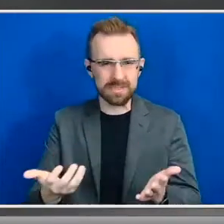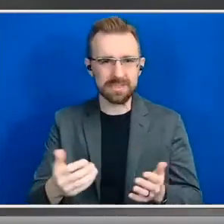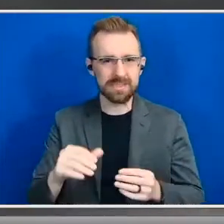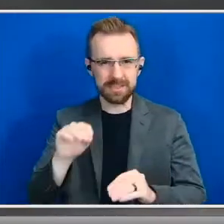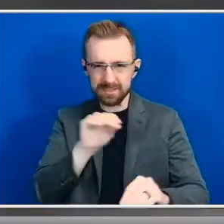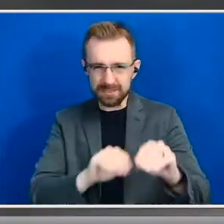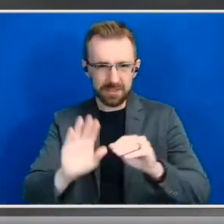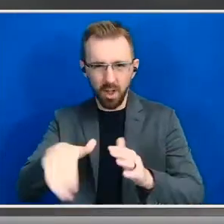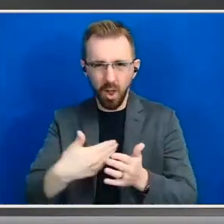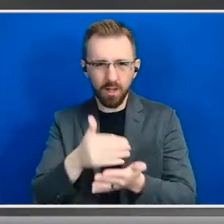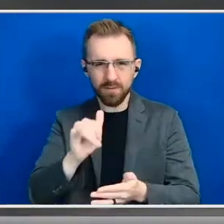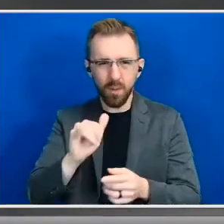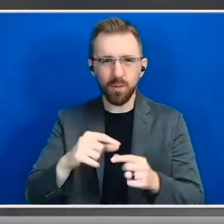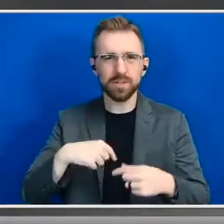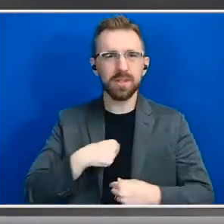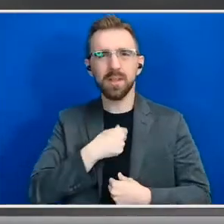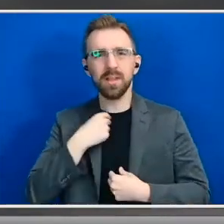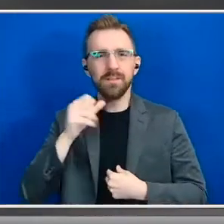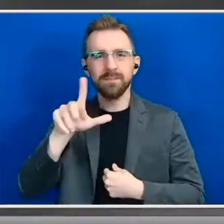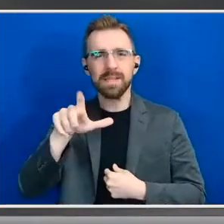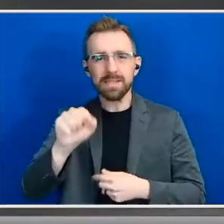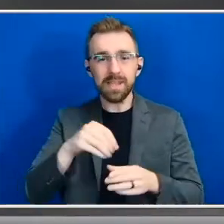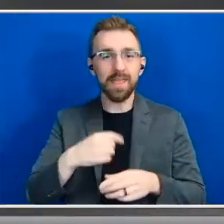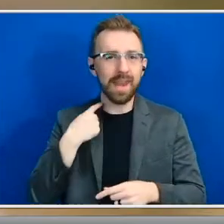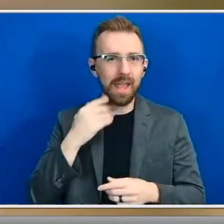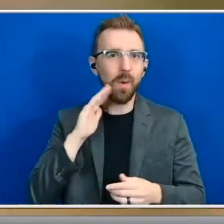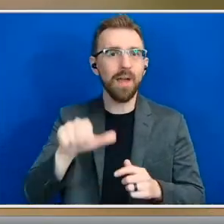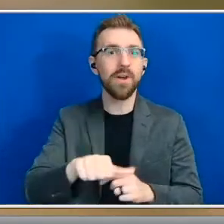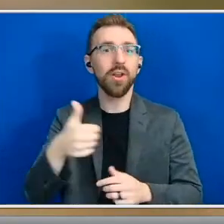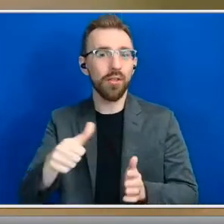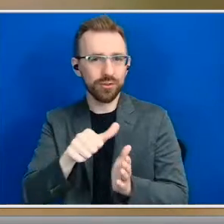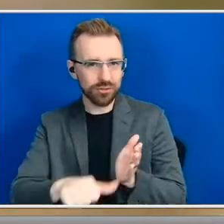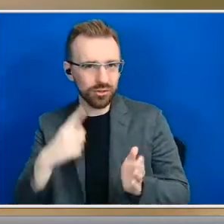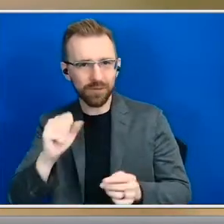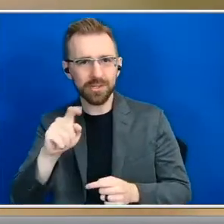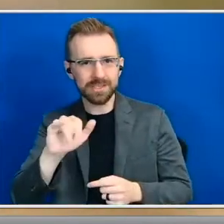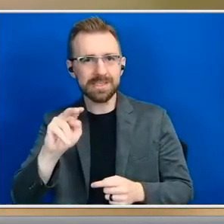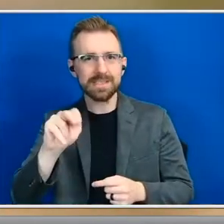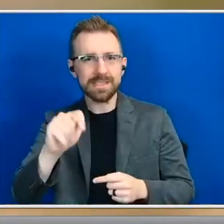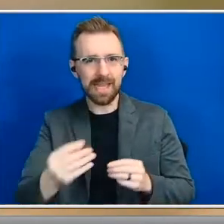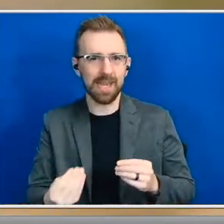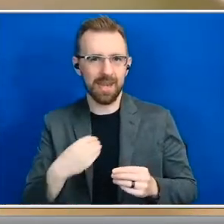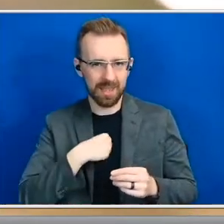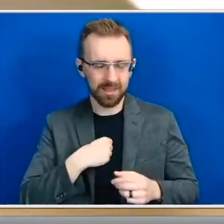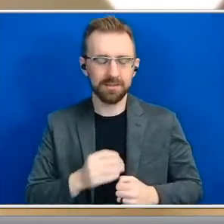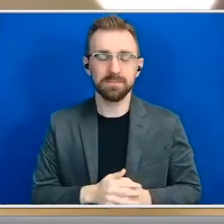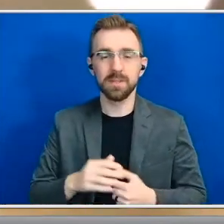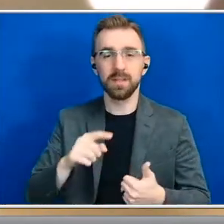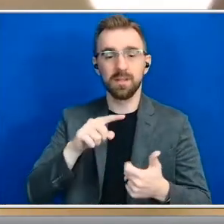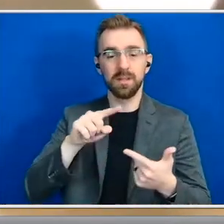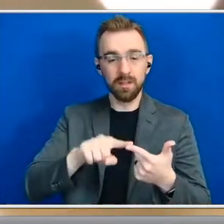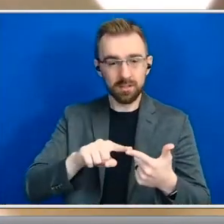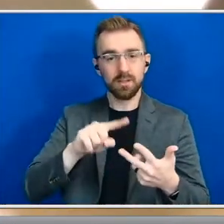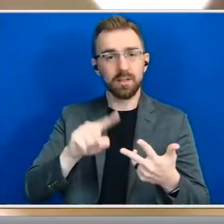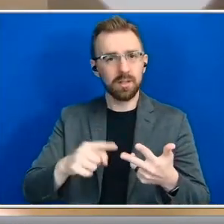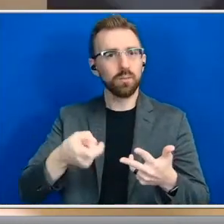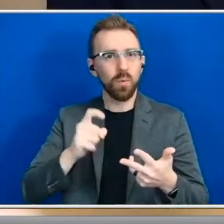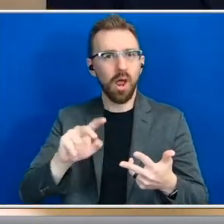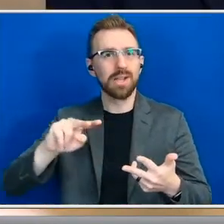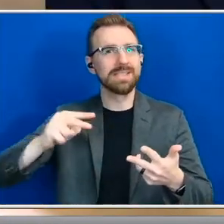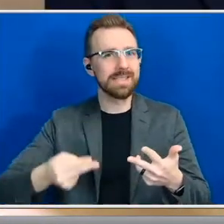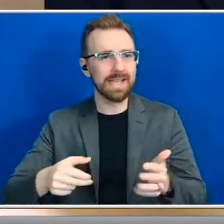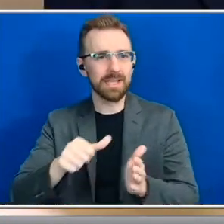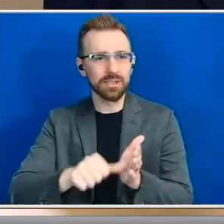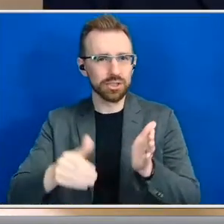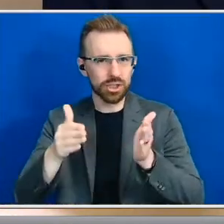in your neck. And then you'll have another surgery to put the stent in. The next 2 surgeries required a second surgeon, also at the